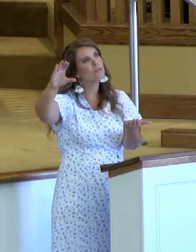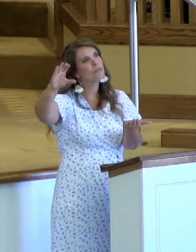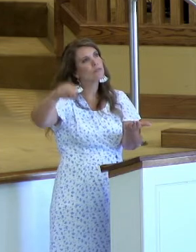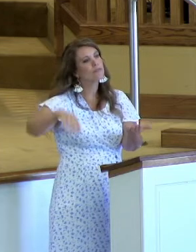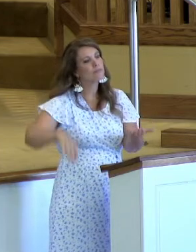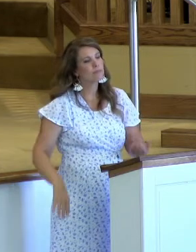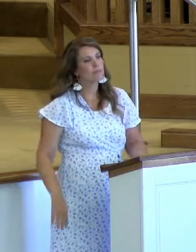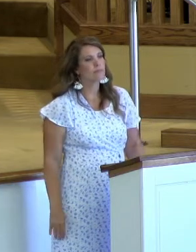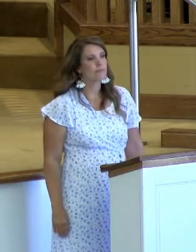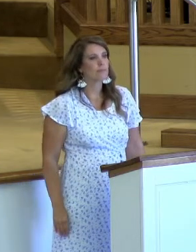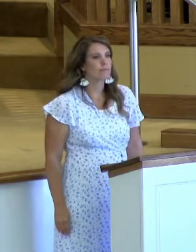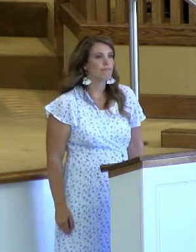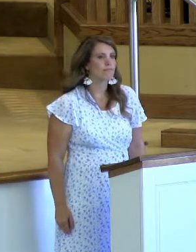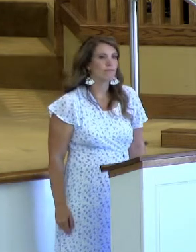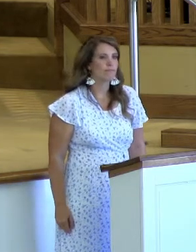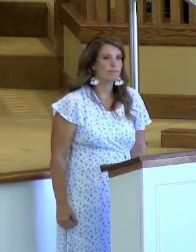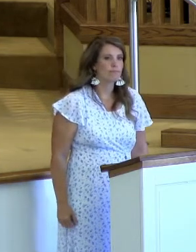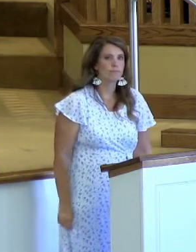cross.